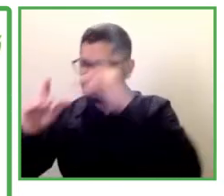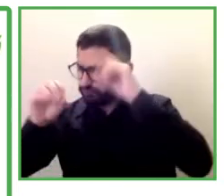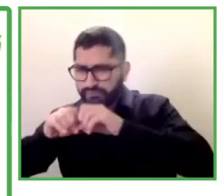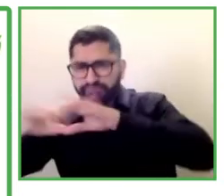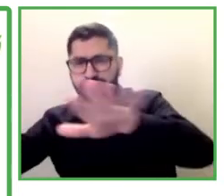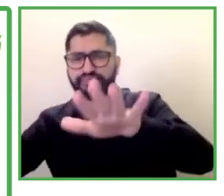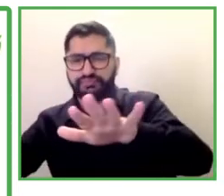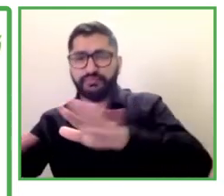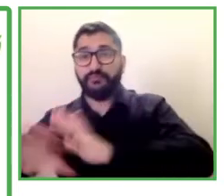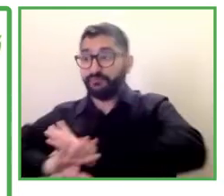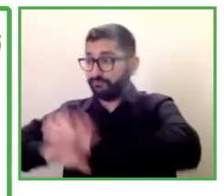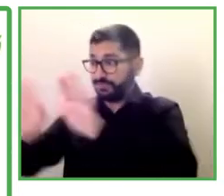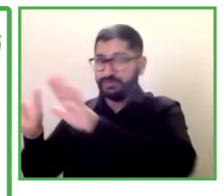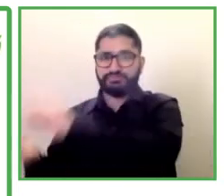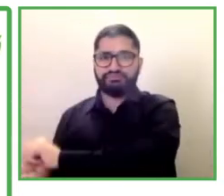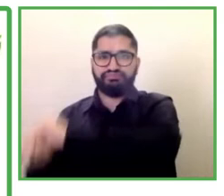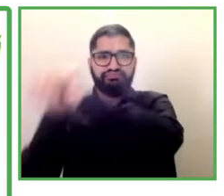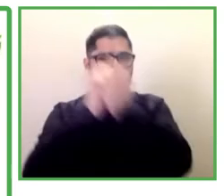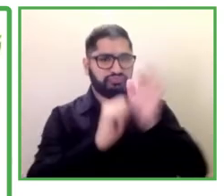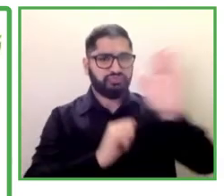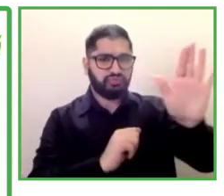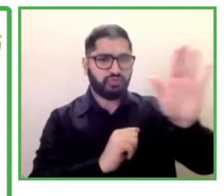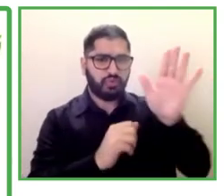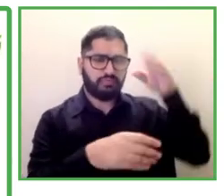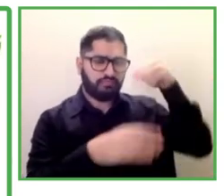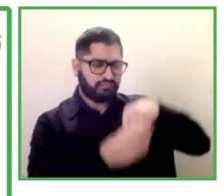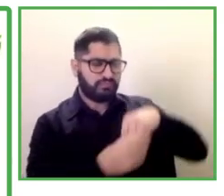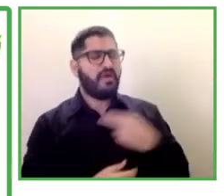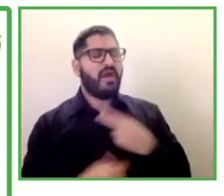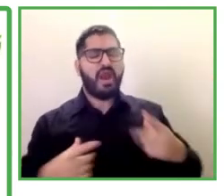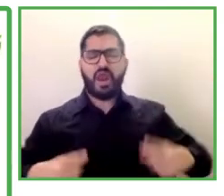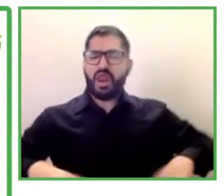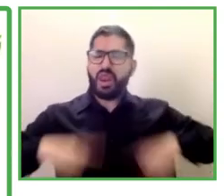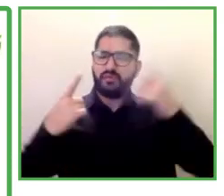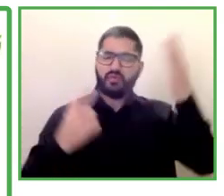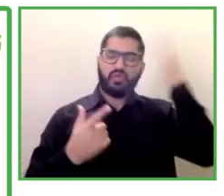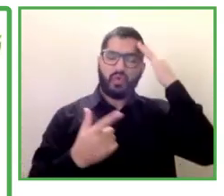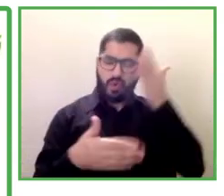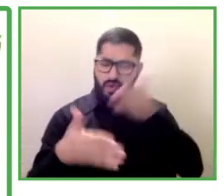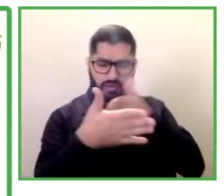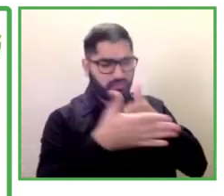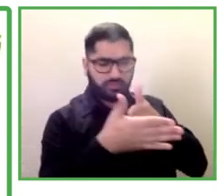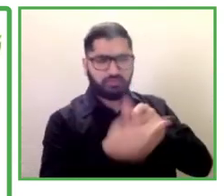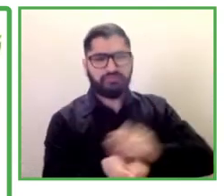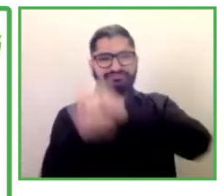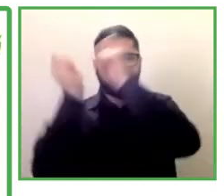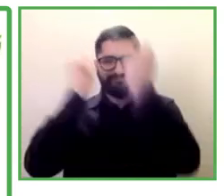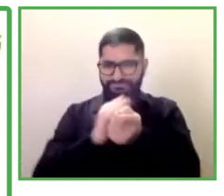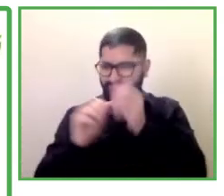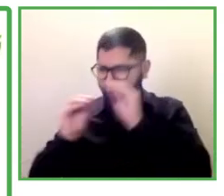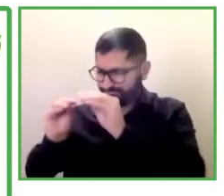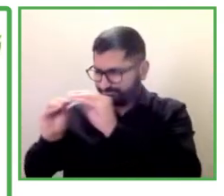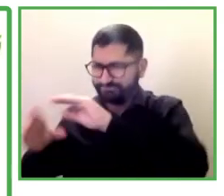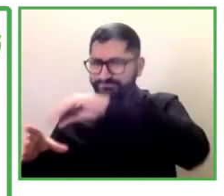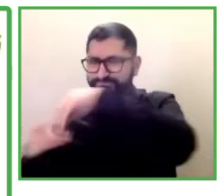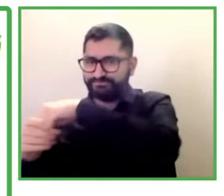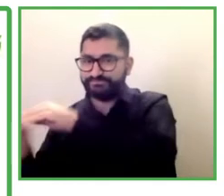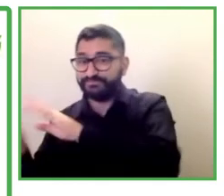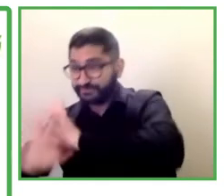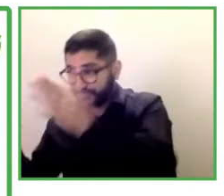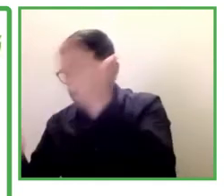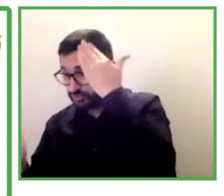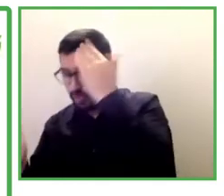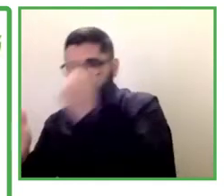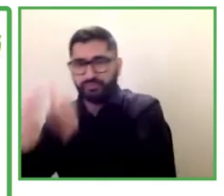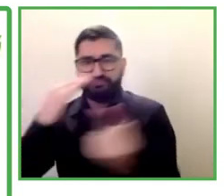end a type of life, a style of life that has meant only suffering. So I think that this